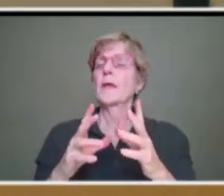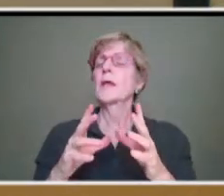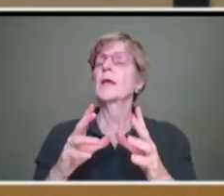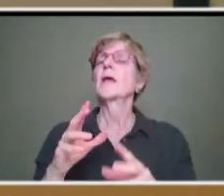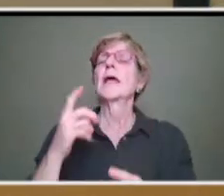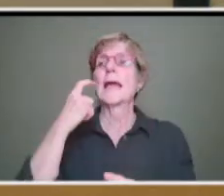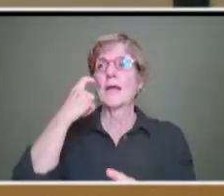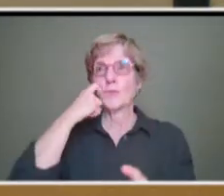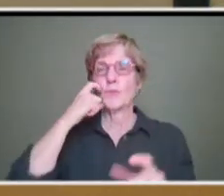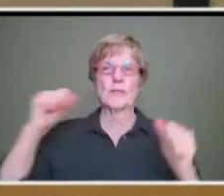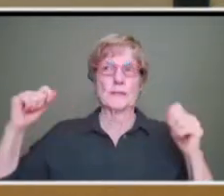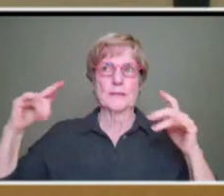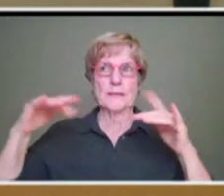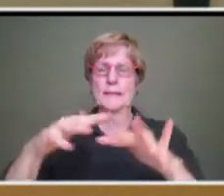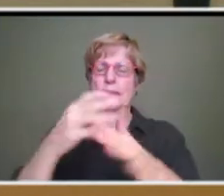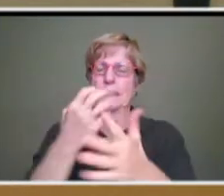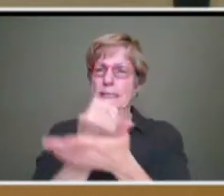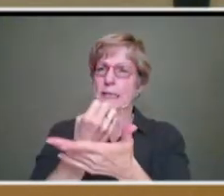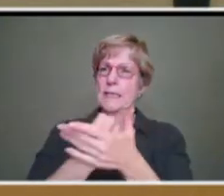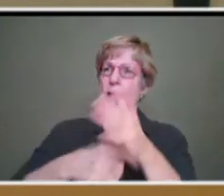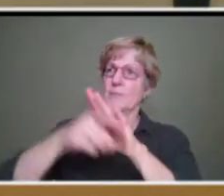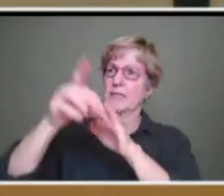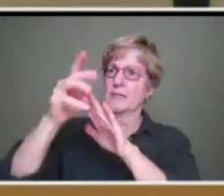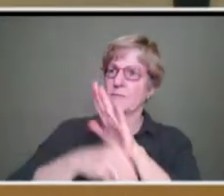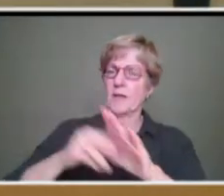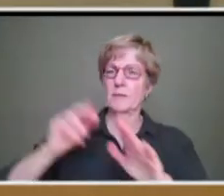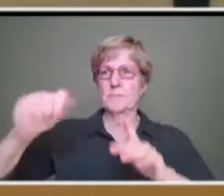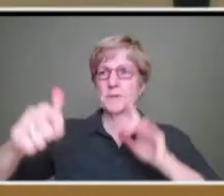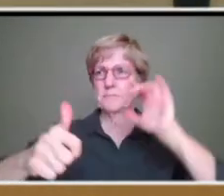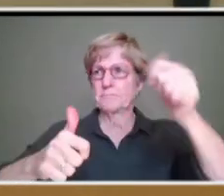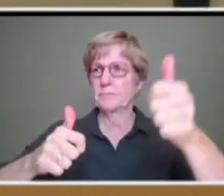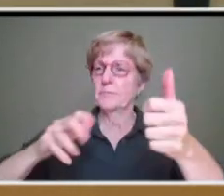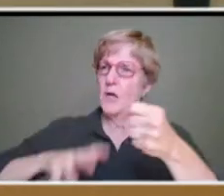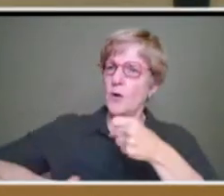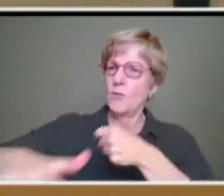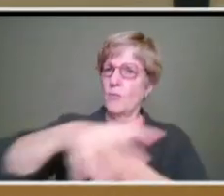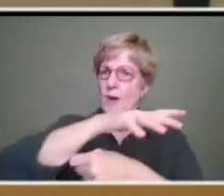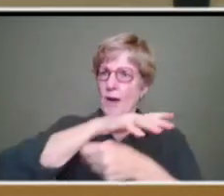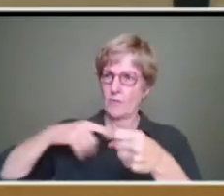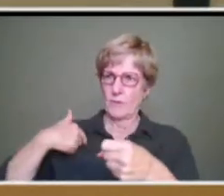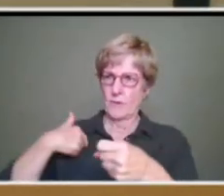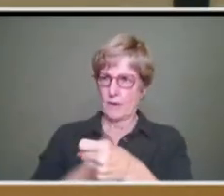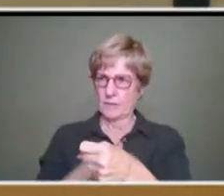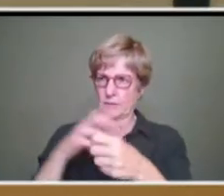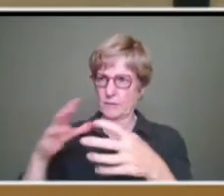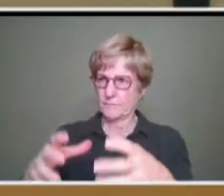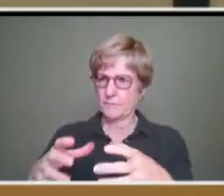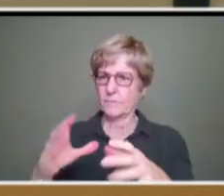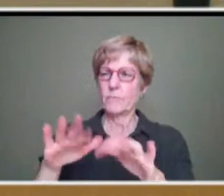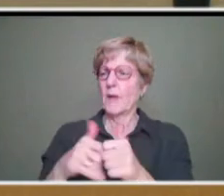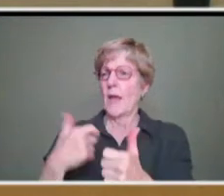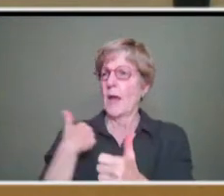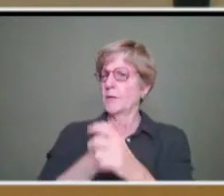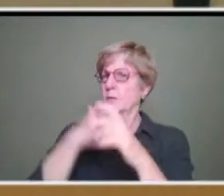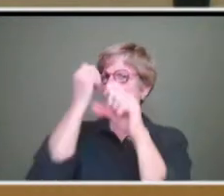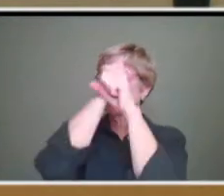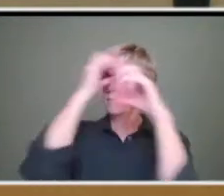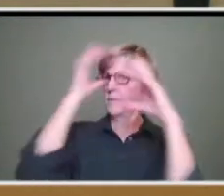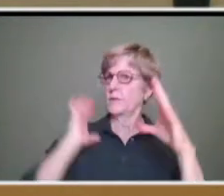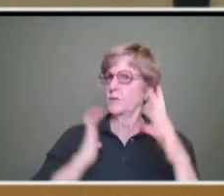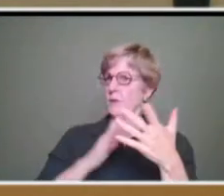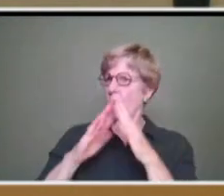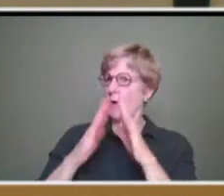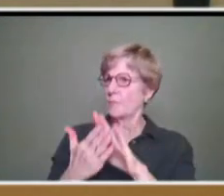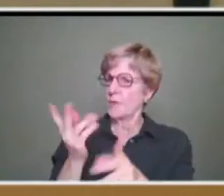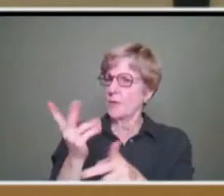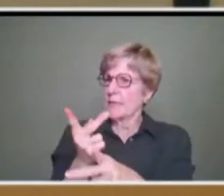recent influx of Economic Development deals in and around the Hidden Valley areas how do we envision our communities retaining